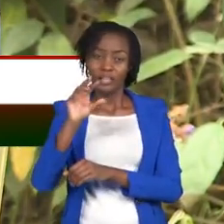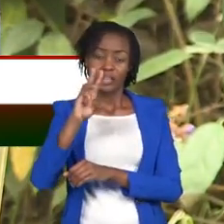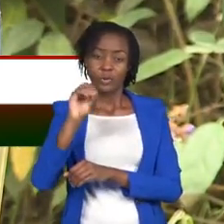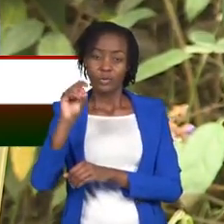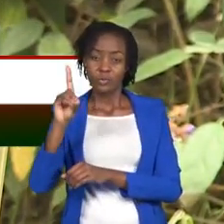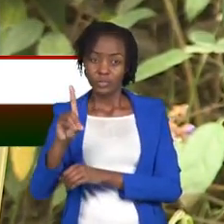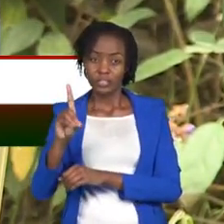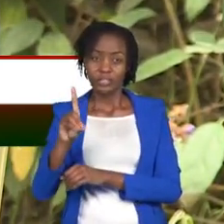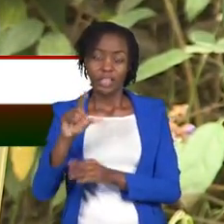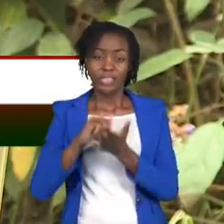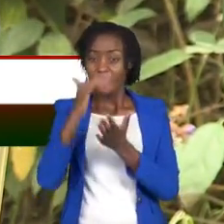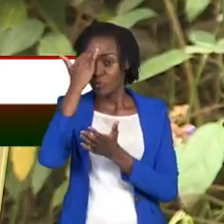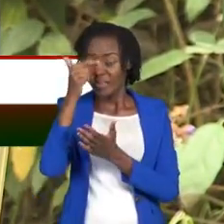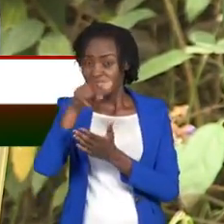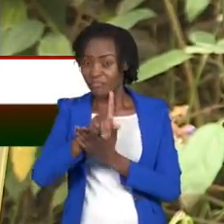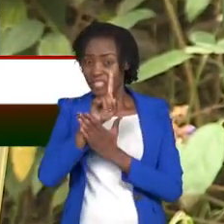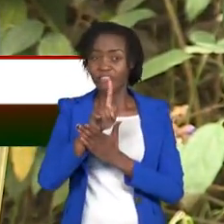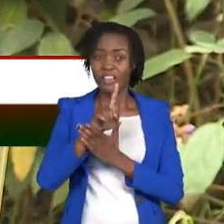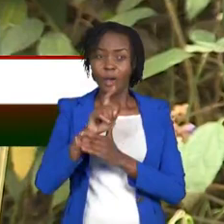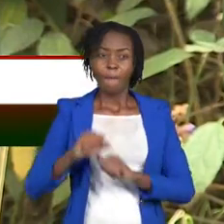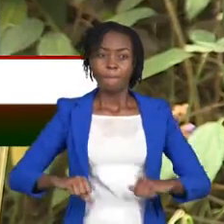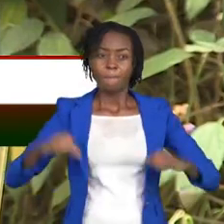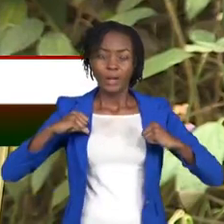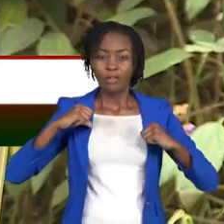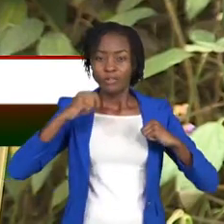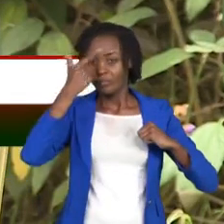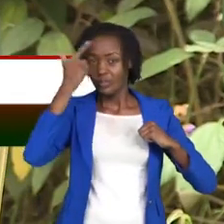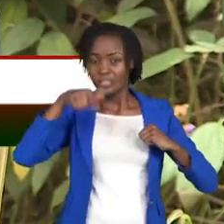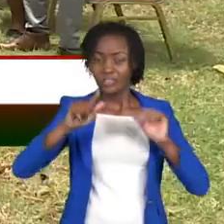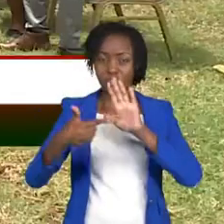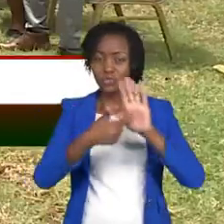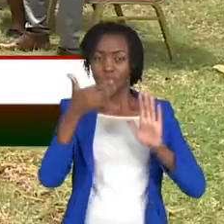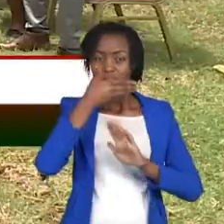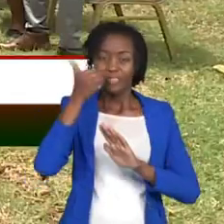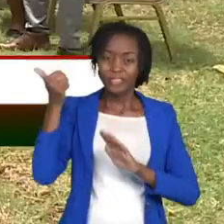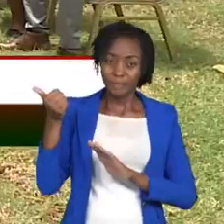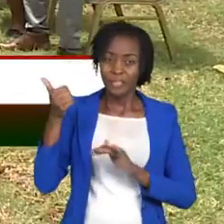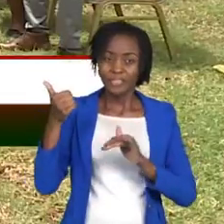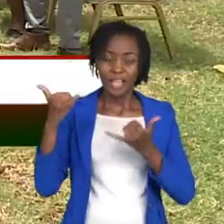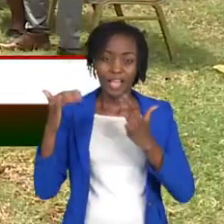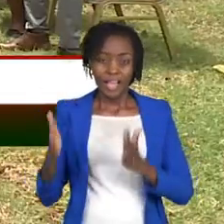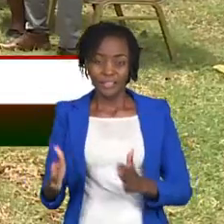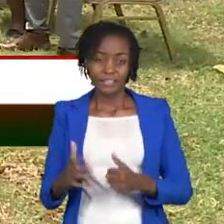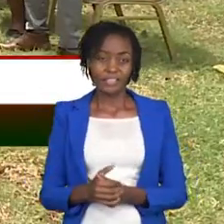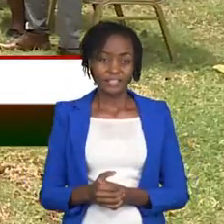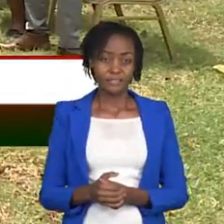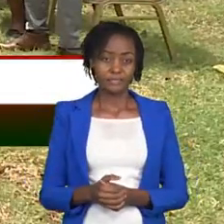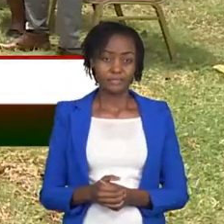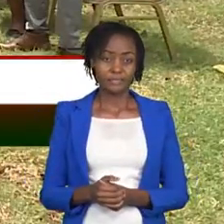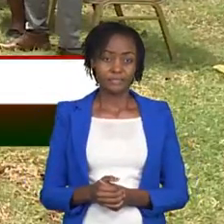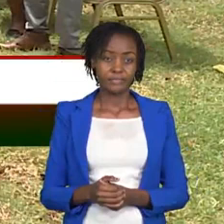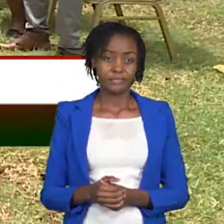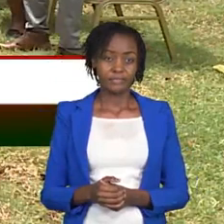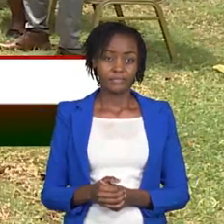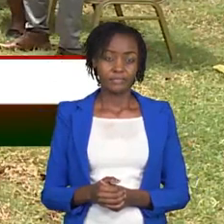with the within other jurisdiction, because they produce the best Nollywood actors within the region. Even fools grow old. That's what